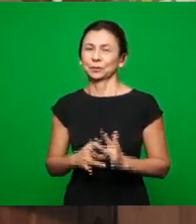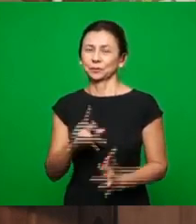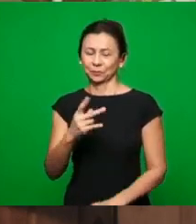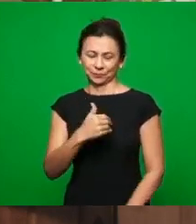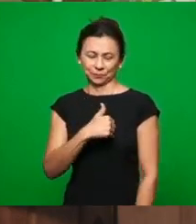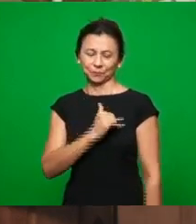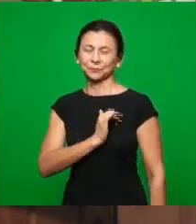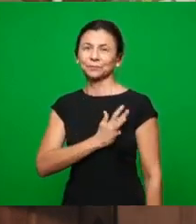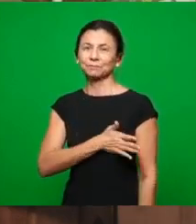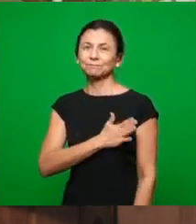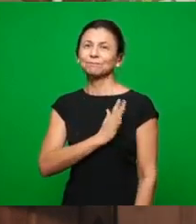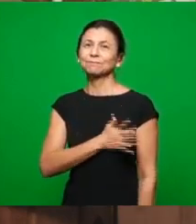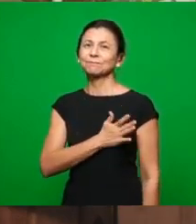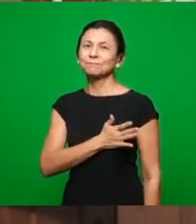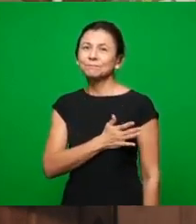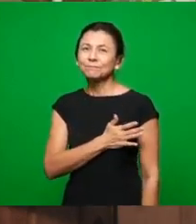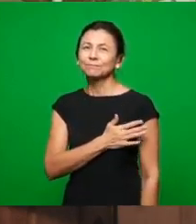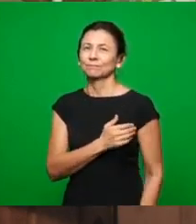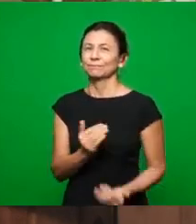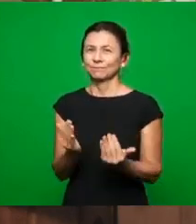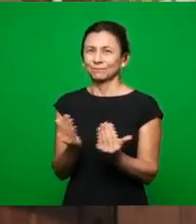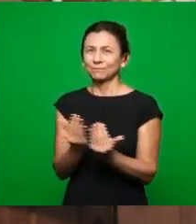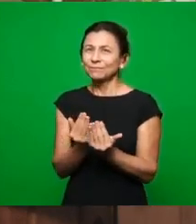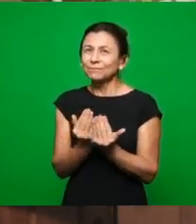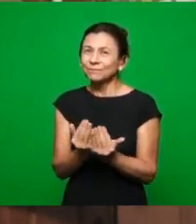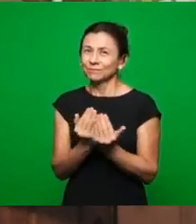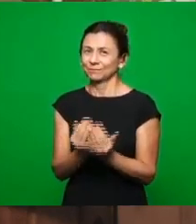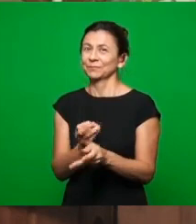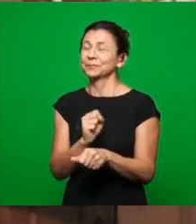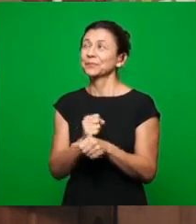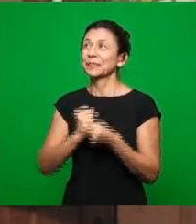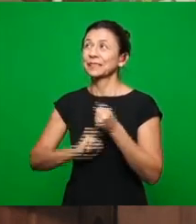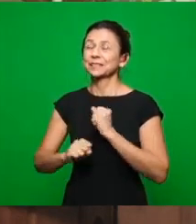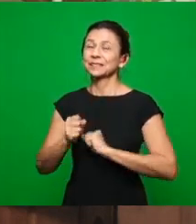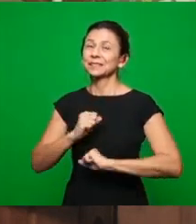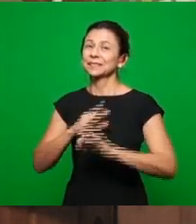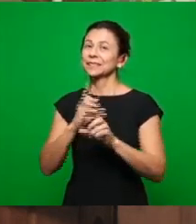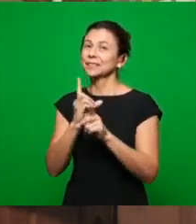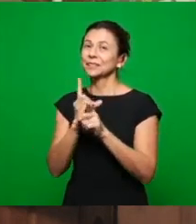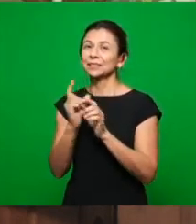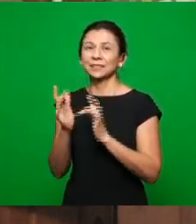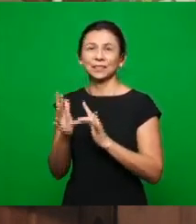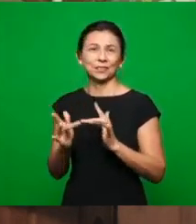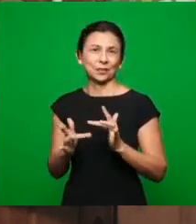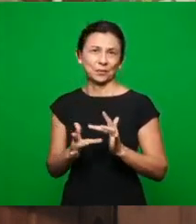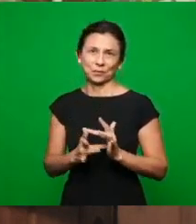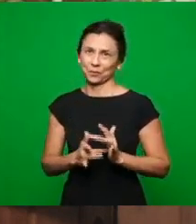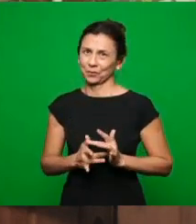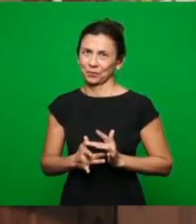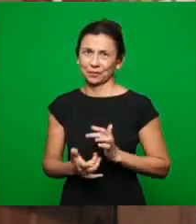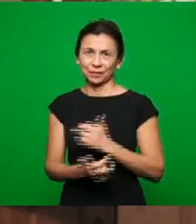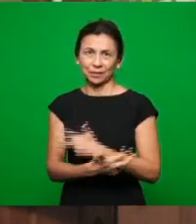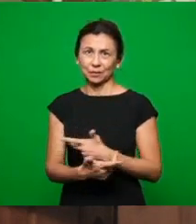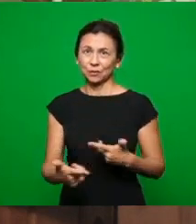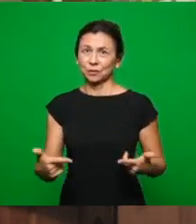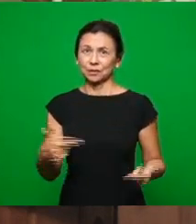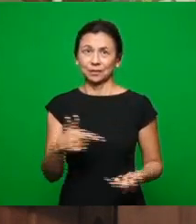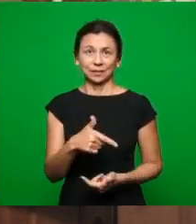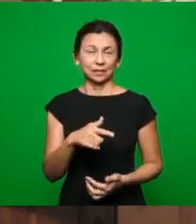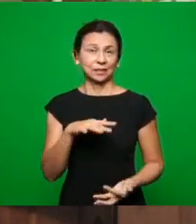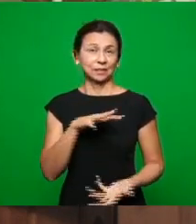the life and the heart of the Christian. This is when the Christian is waiting for this great moment of when they will meet with the